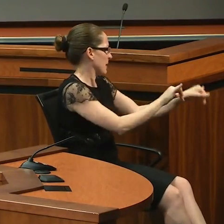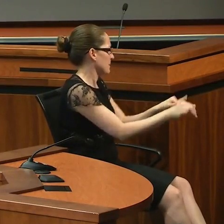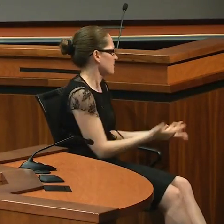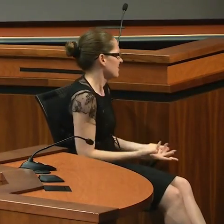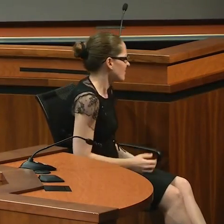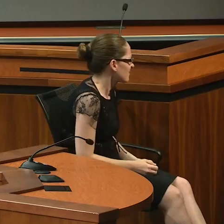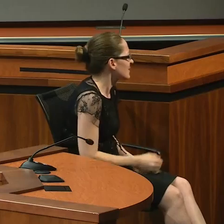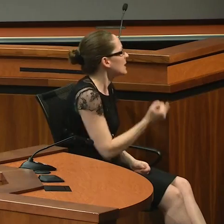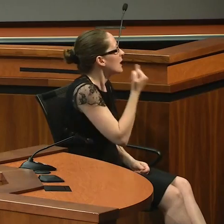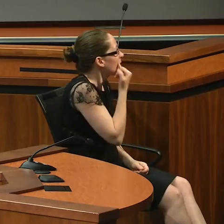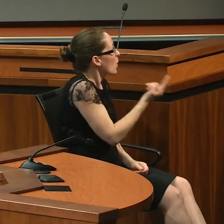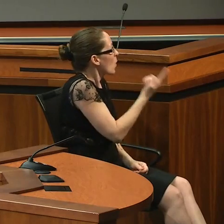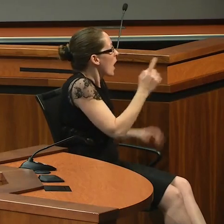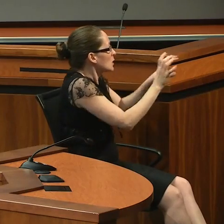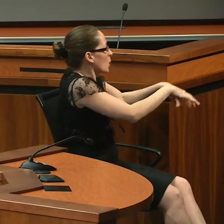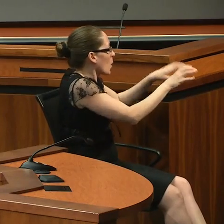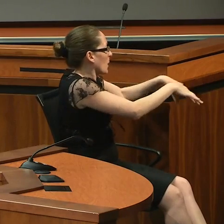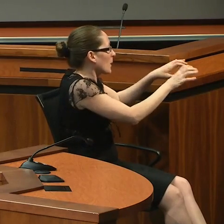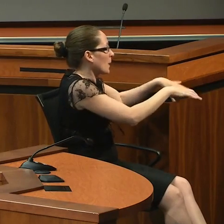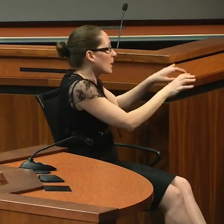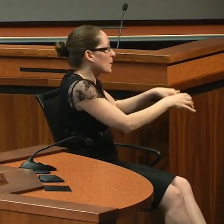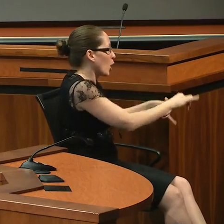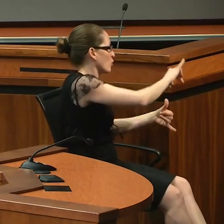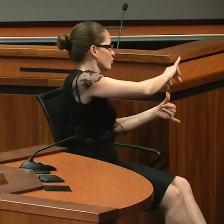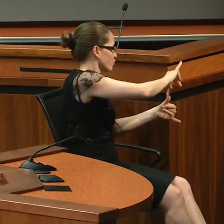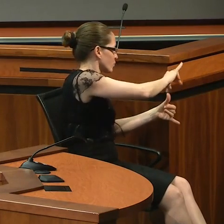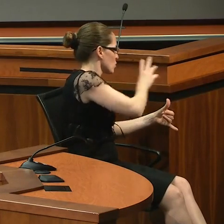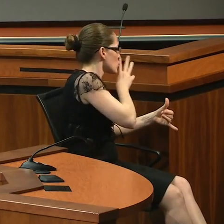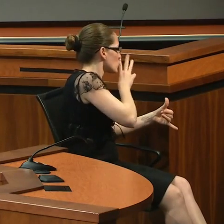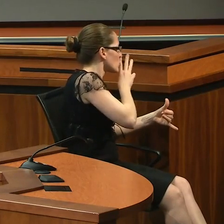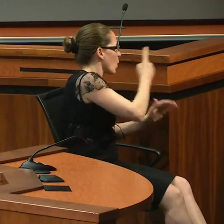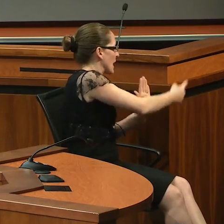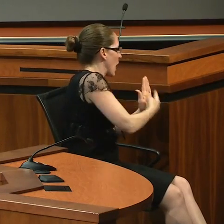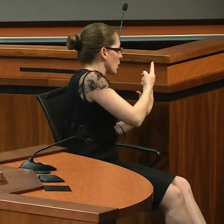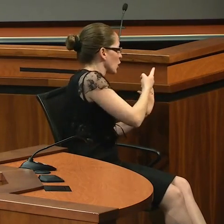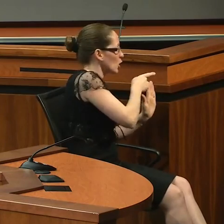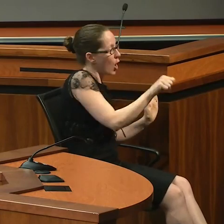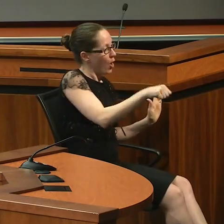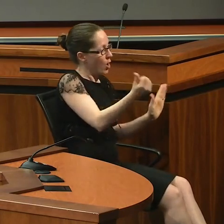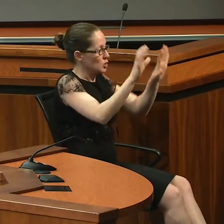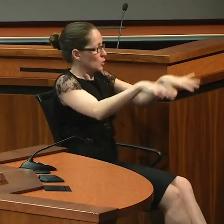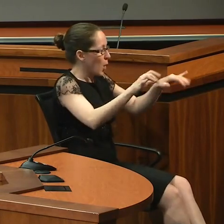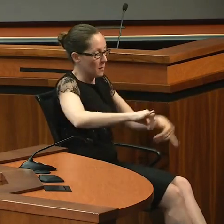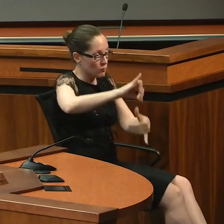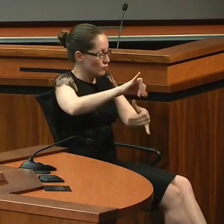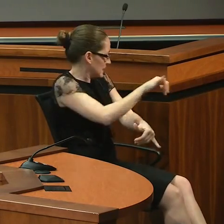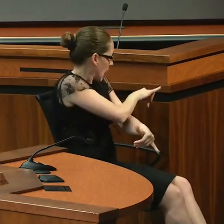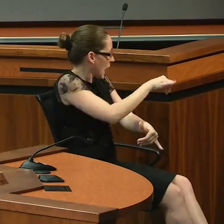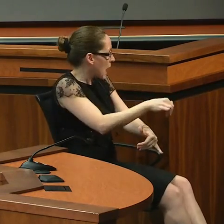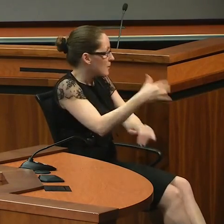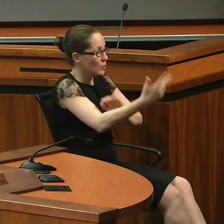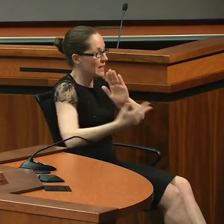only lasts 1 hour, it's going to be a smaller storm because the volume of water is going to be less. So it's not, I guess you